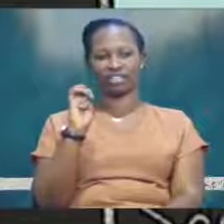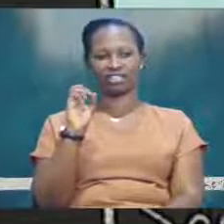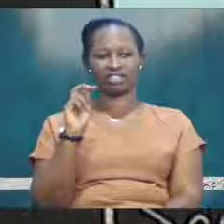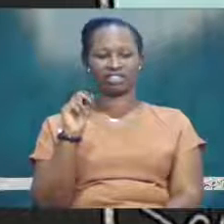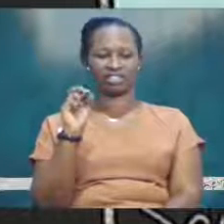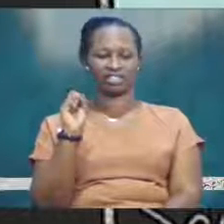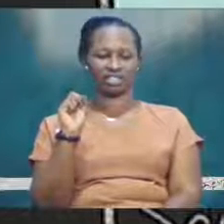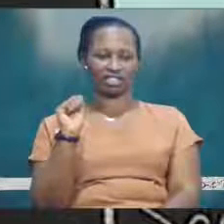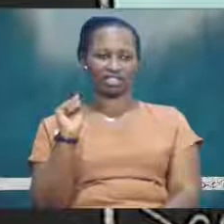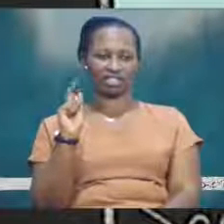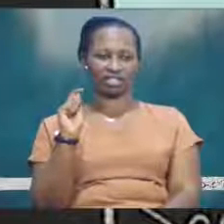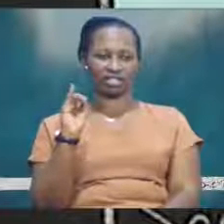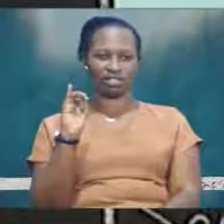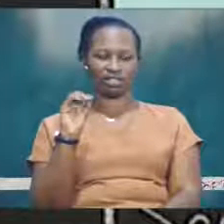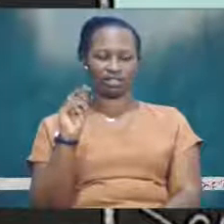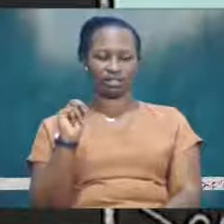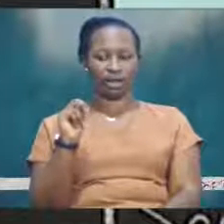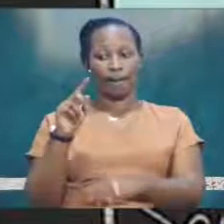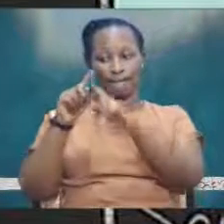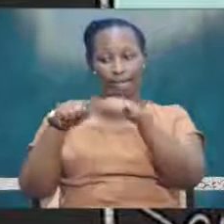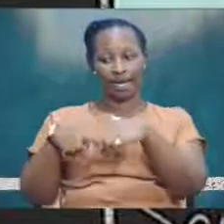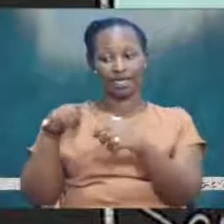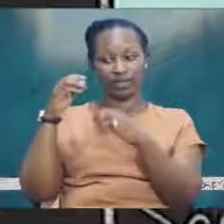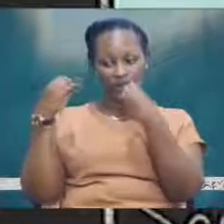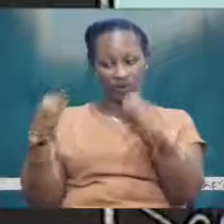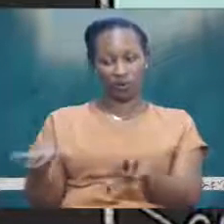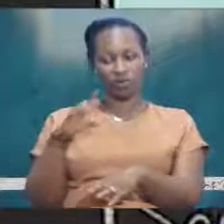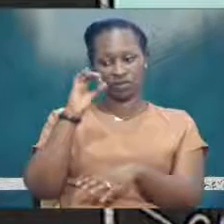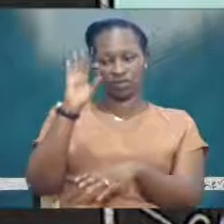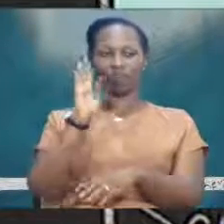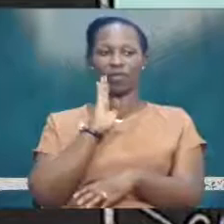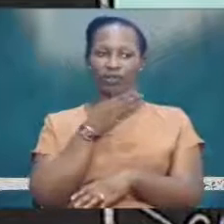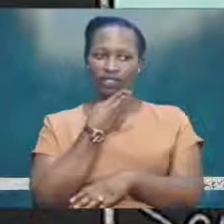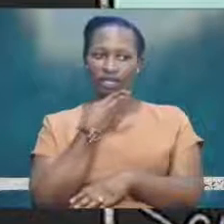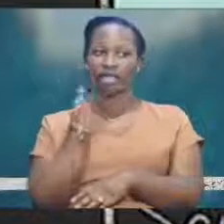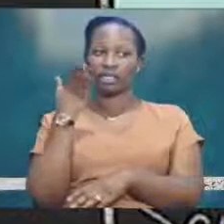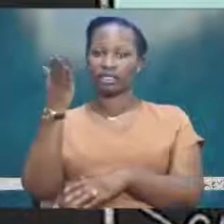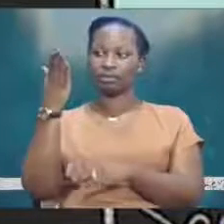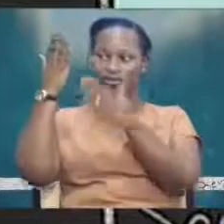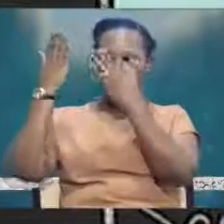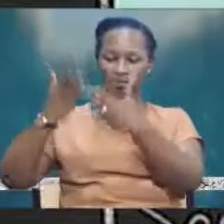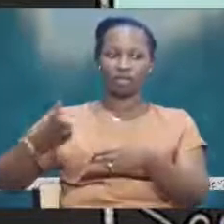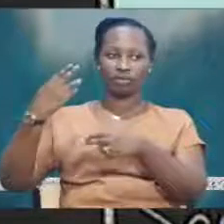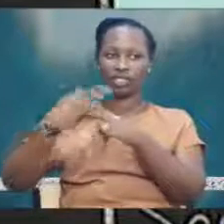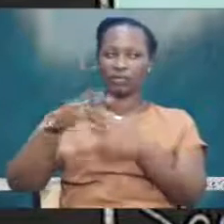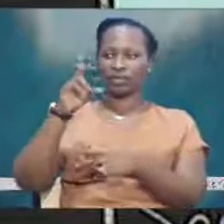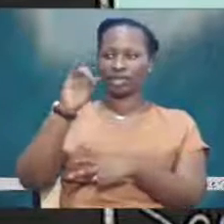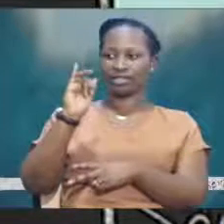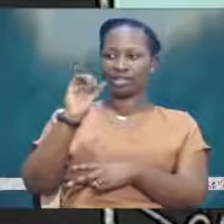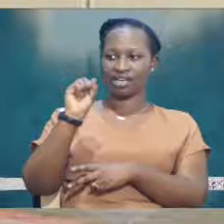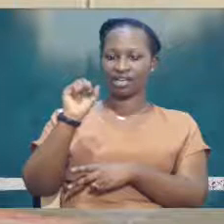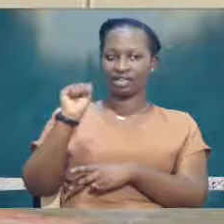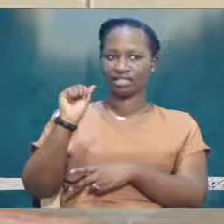of water. Now, these are disaccharide sugars because they are formed from